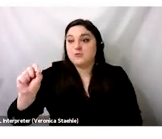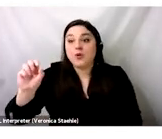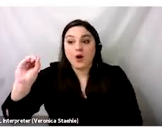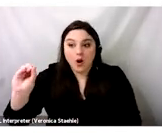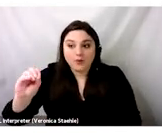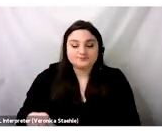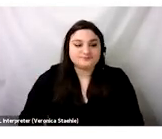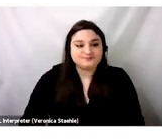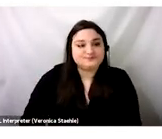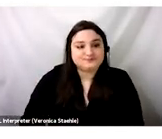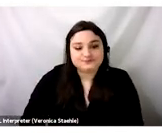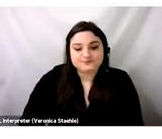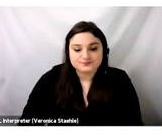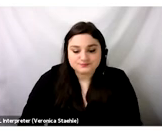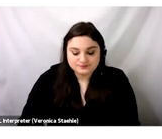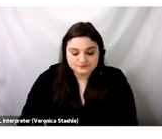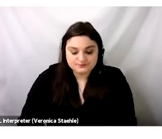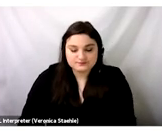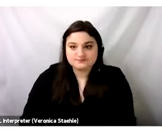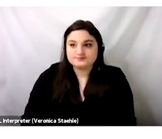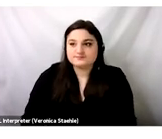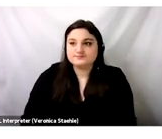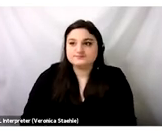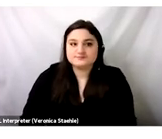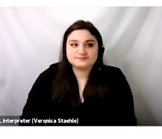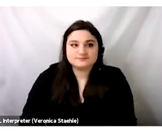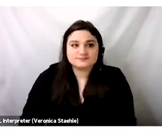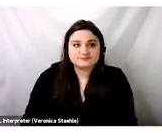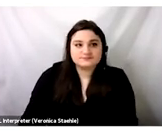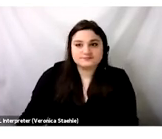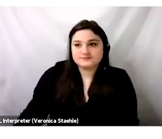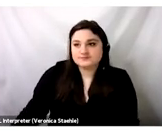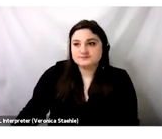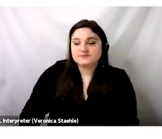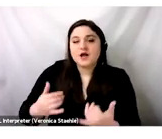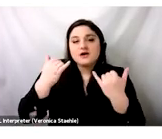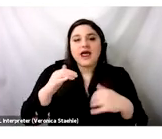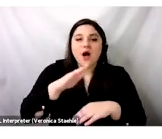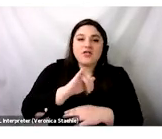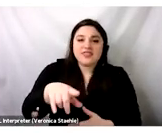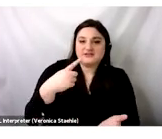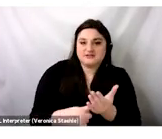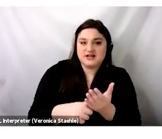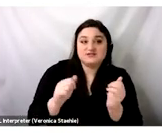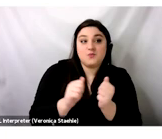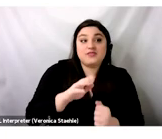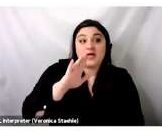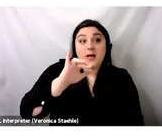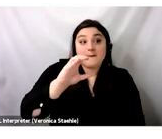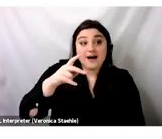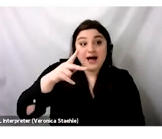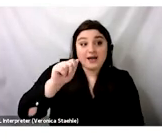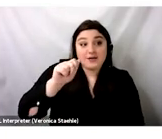2.0. Thank you. And on that note of bioplastics, Deb is asking if bioplastics are magnets